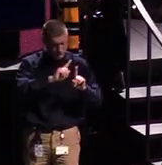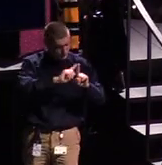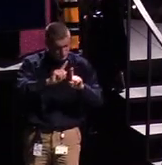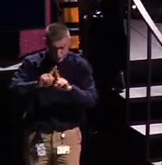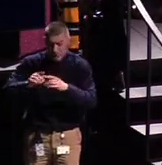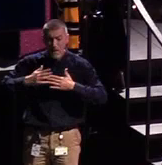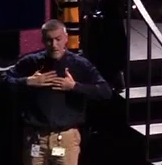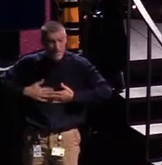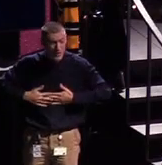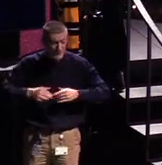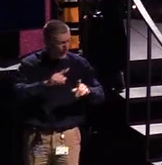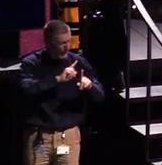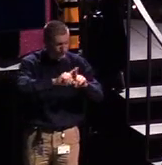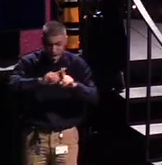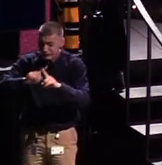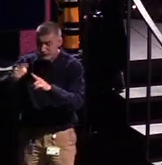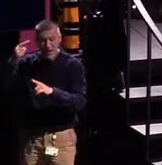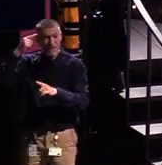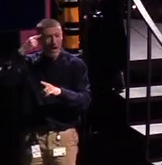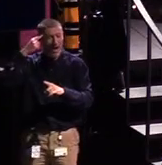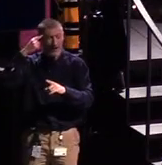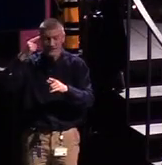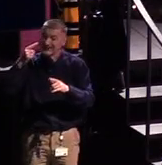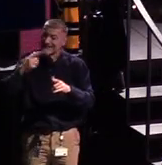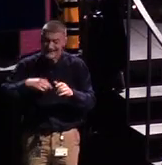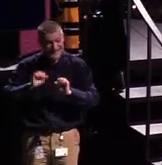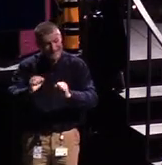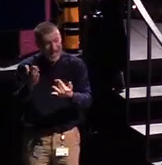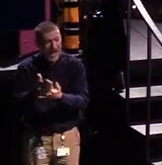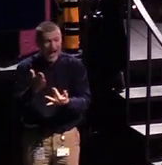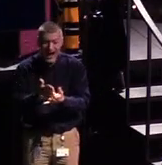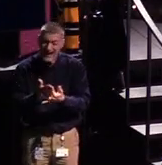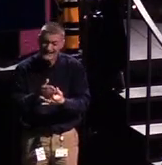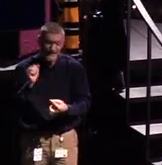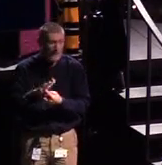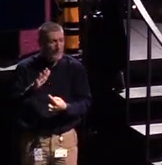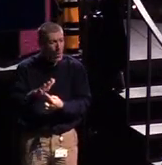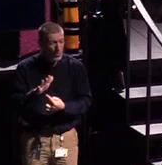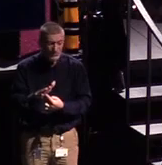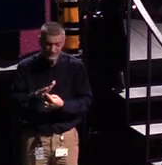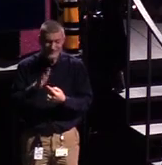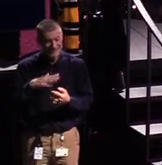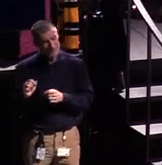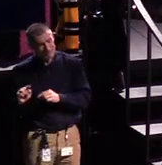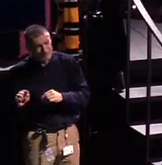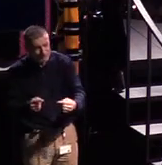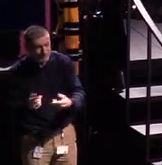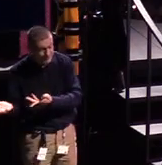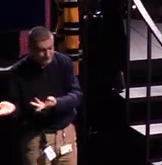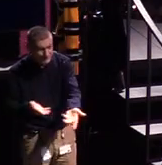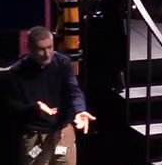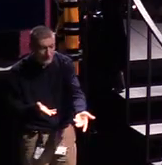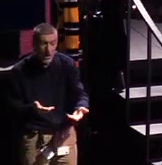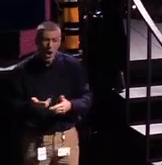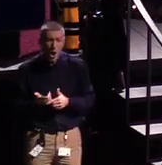body and minds sake I love goats biscuit but there is still a staggeringly long way to go